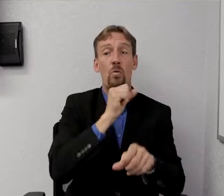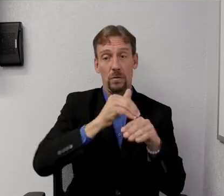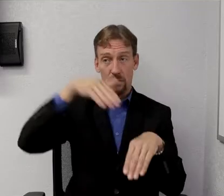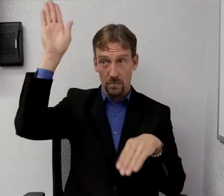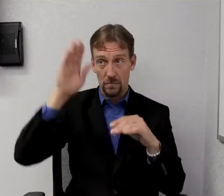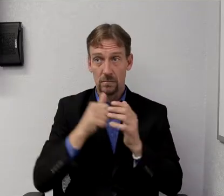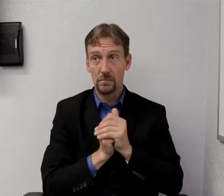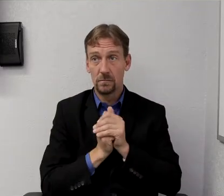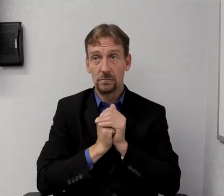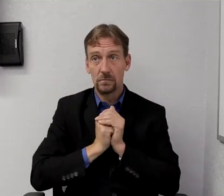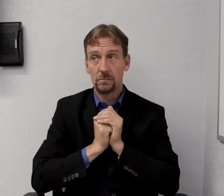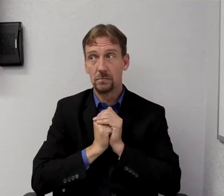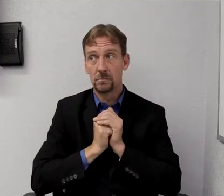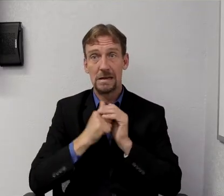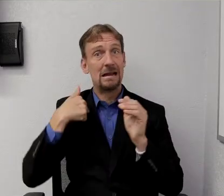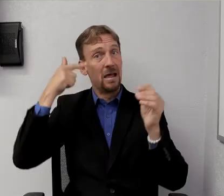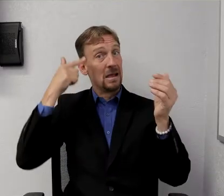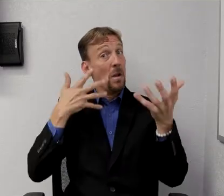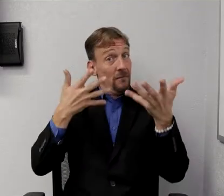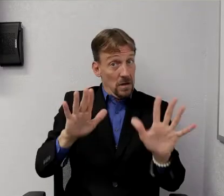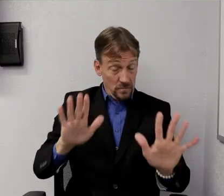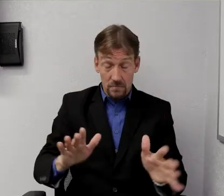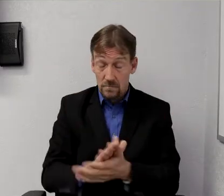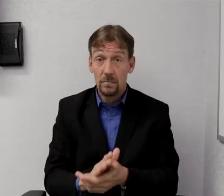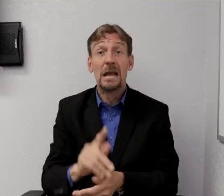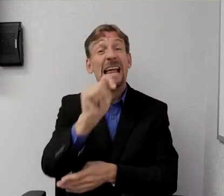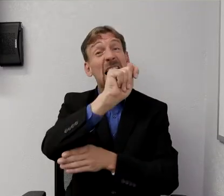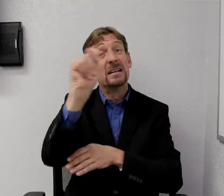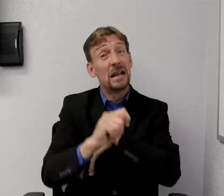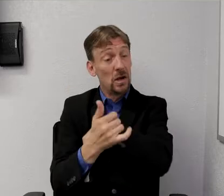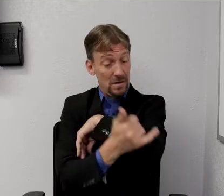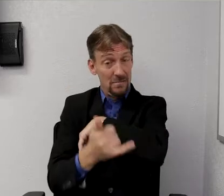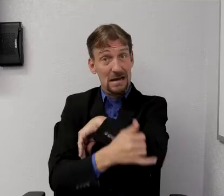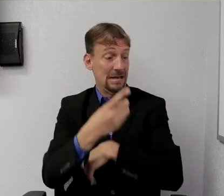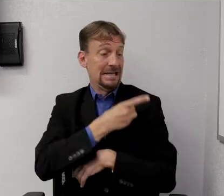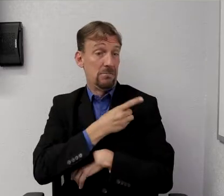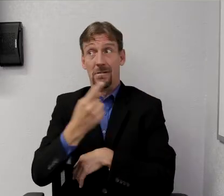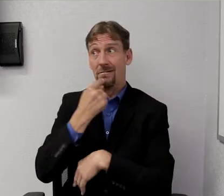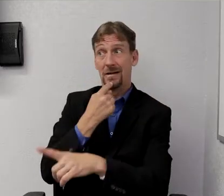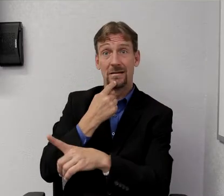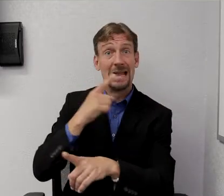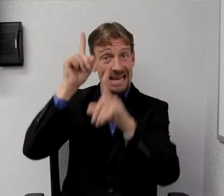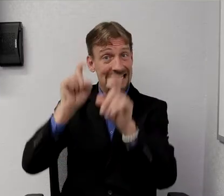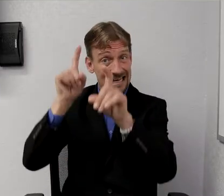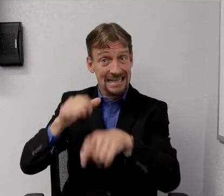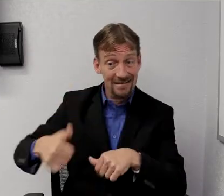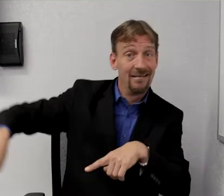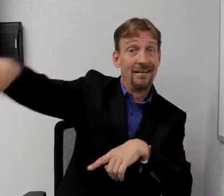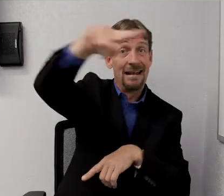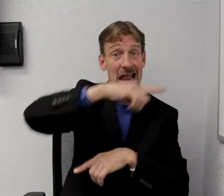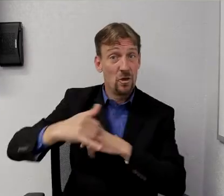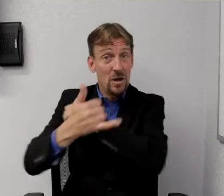I think I'll leave it there. Okay, so is Tulare County testing more people in surrounding counties?